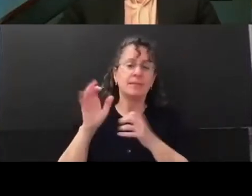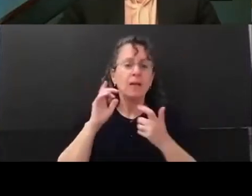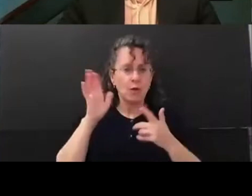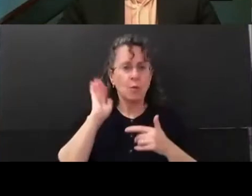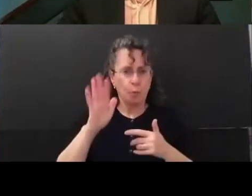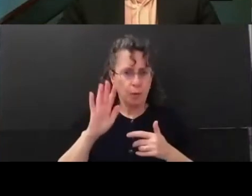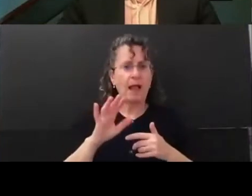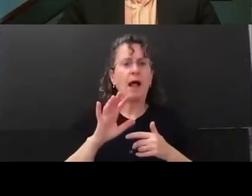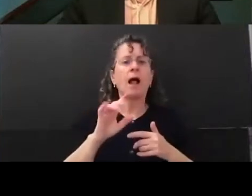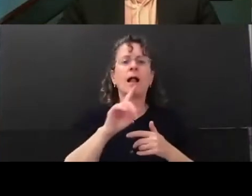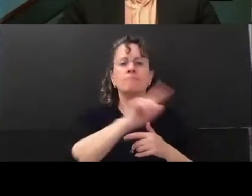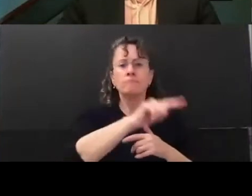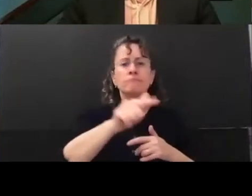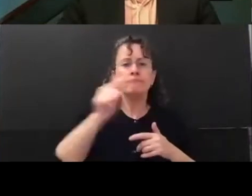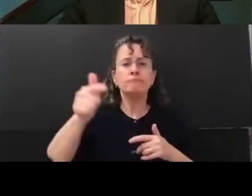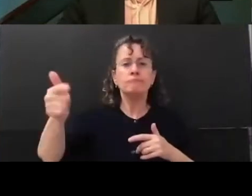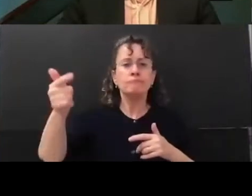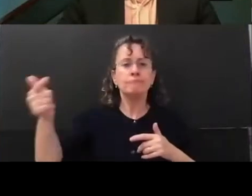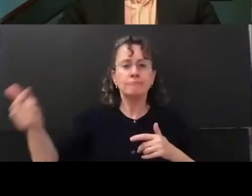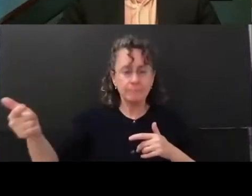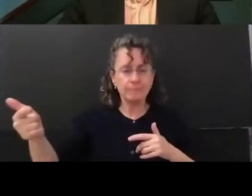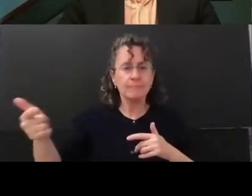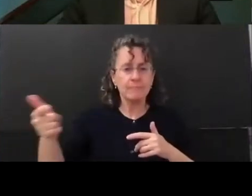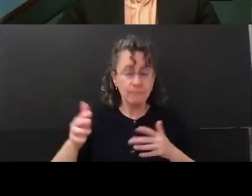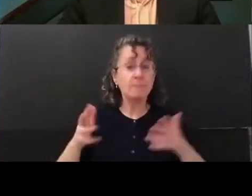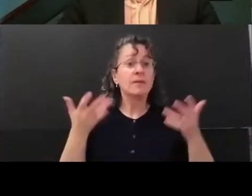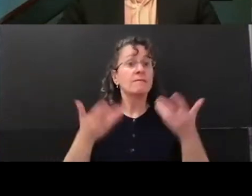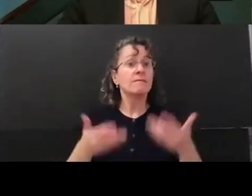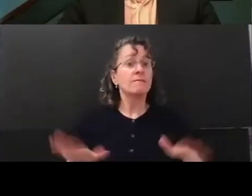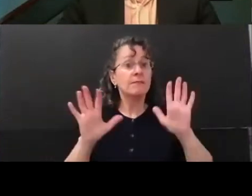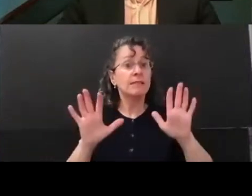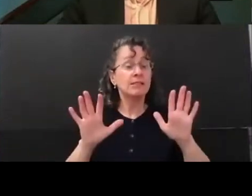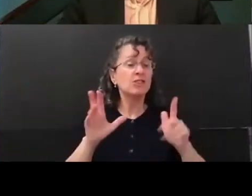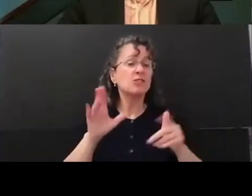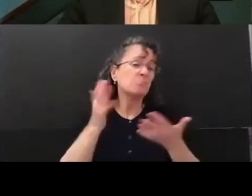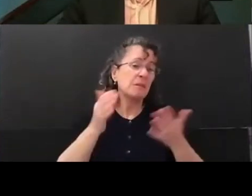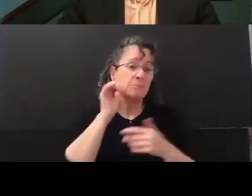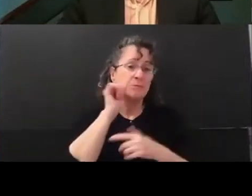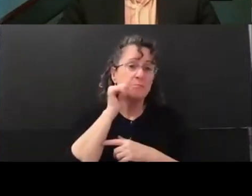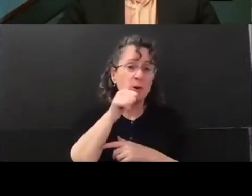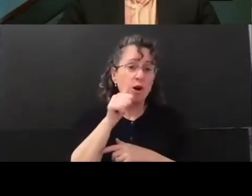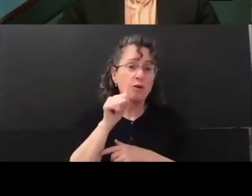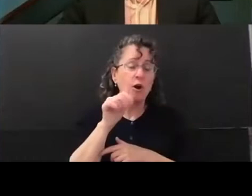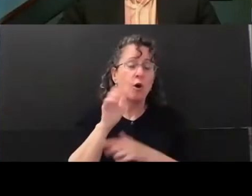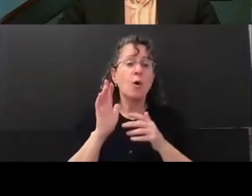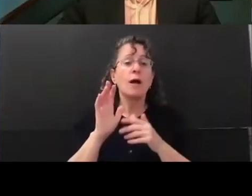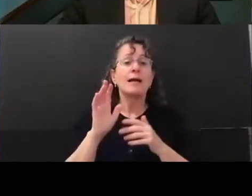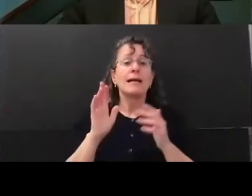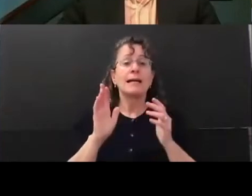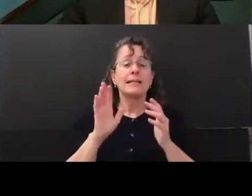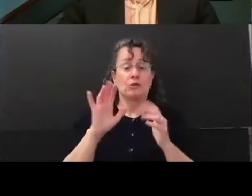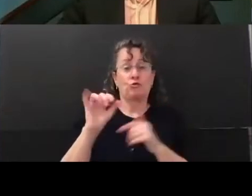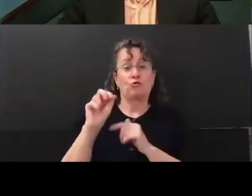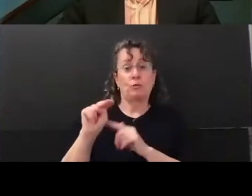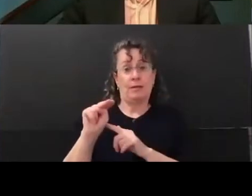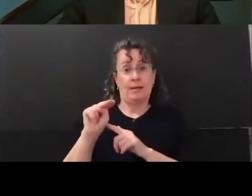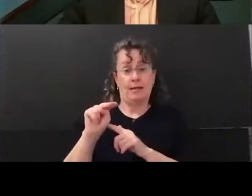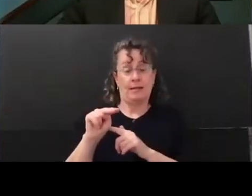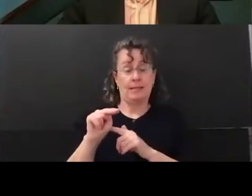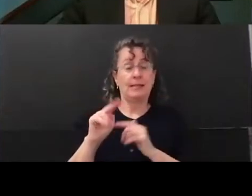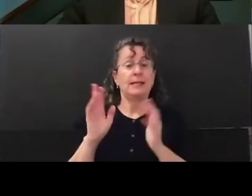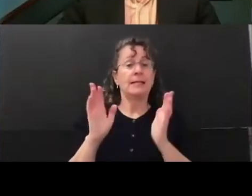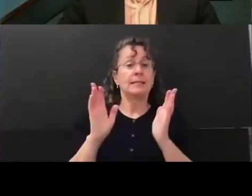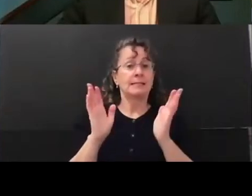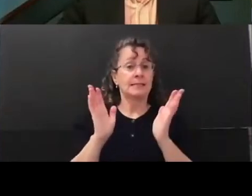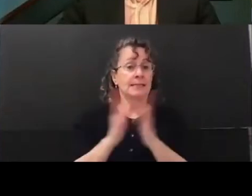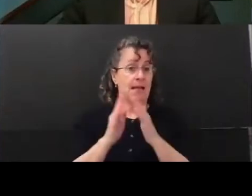verbally, and then Jan will get in touch with each of you likely tomorrow to arrange a time for you to actually sign your oath.